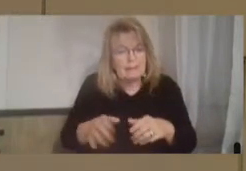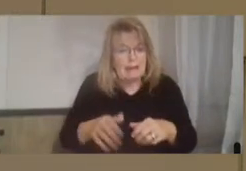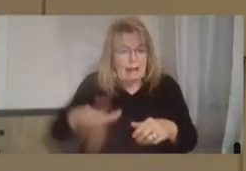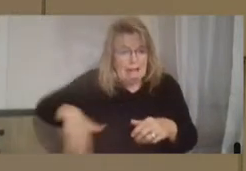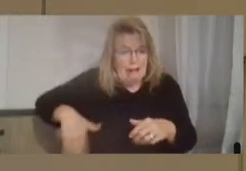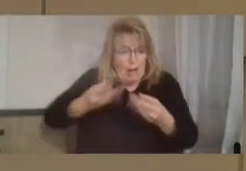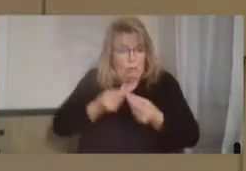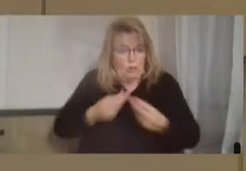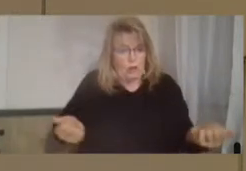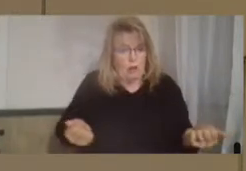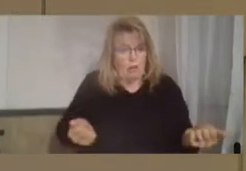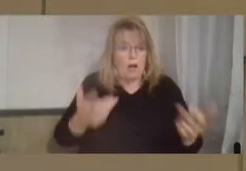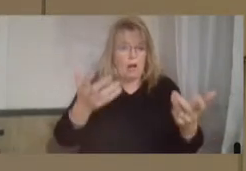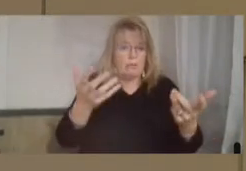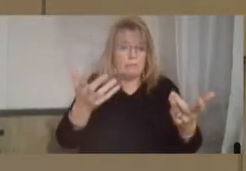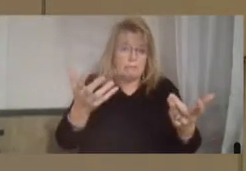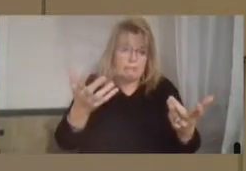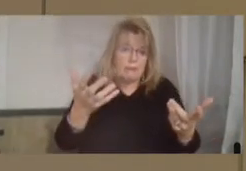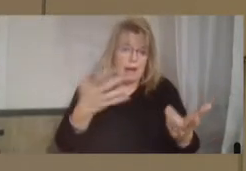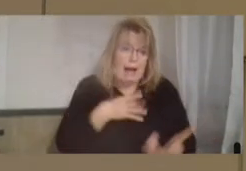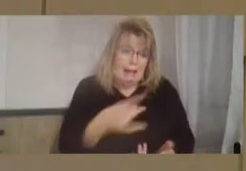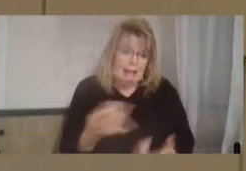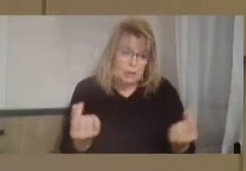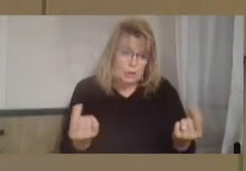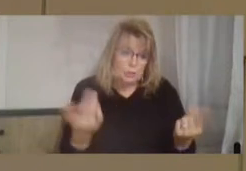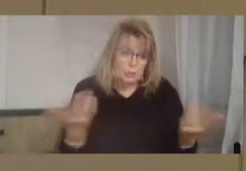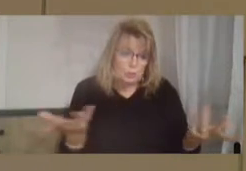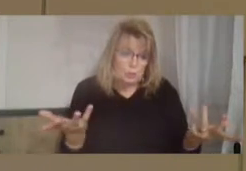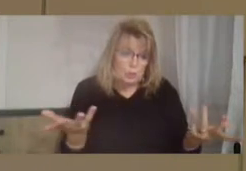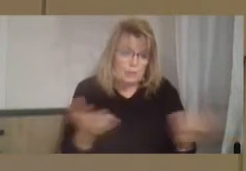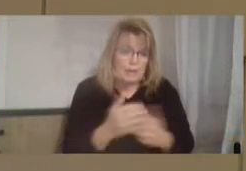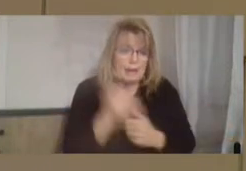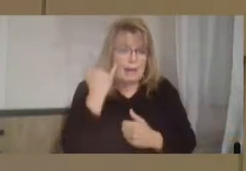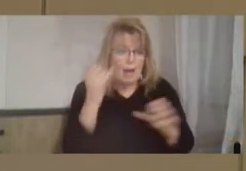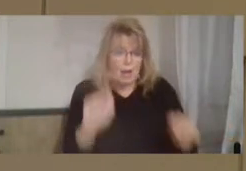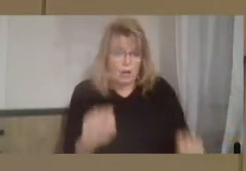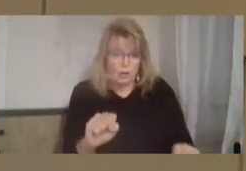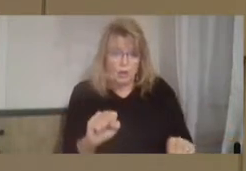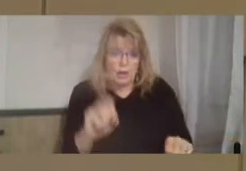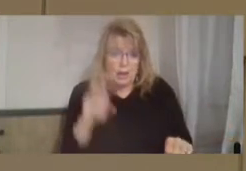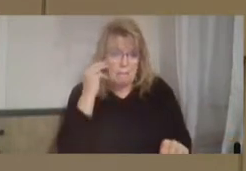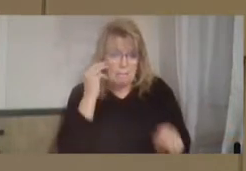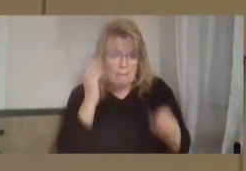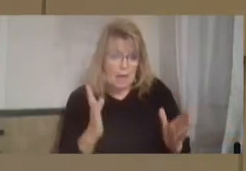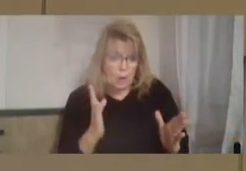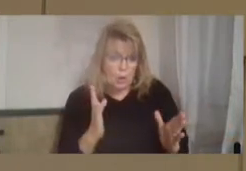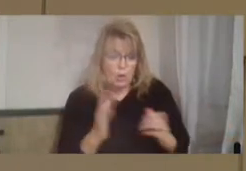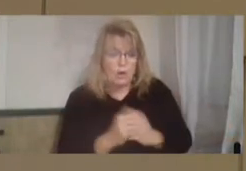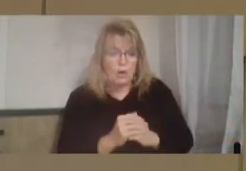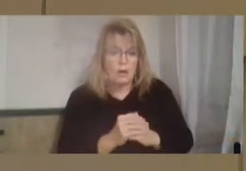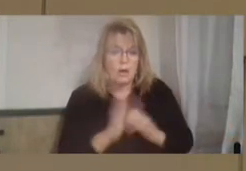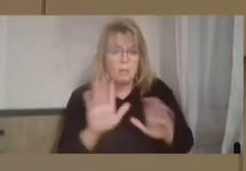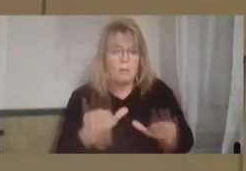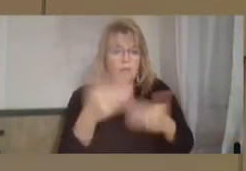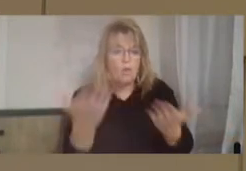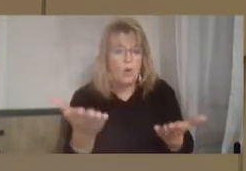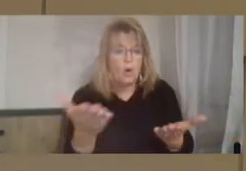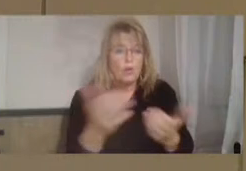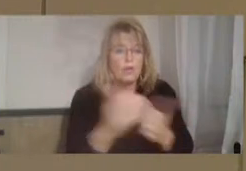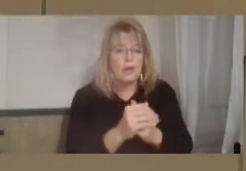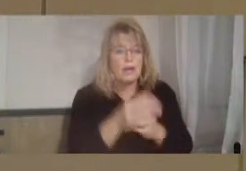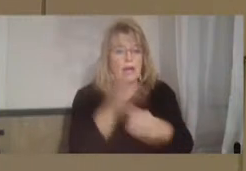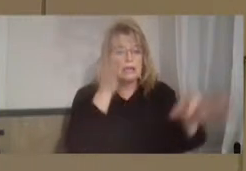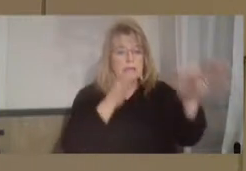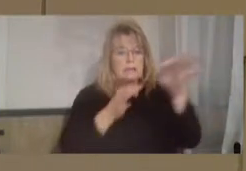like to do is I'd like to, if I could, Madam Mayor, put forth a substitute